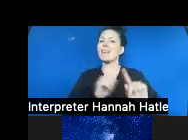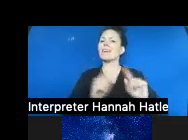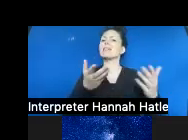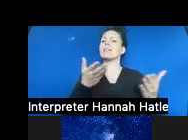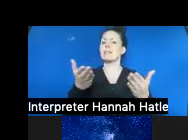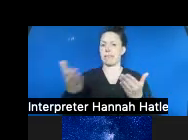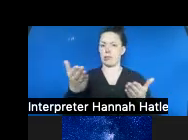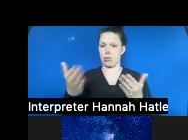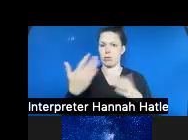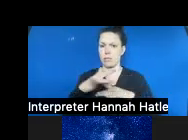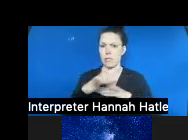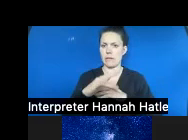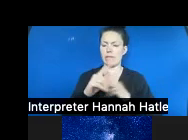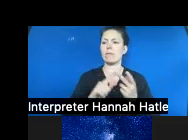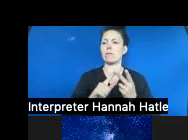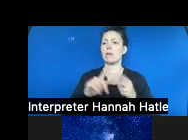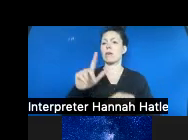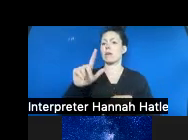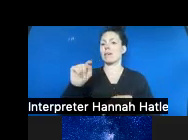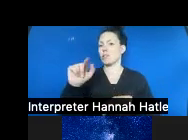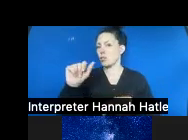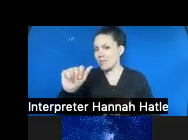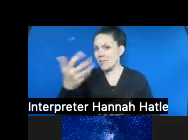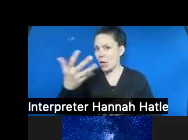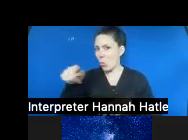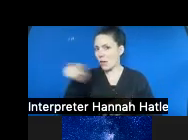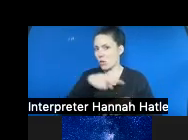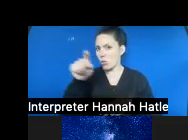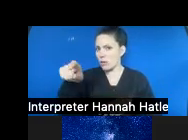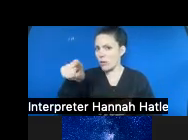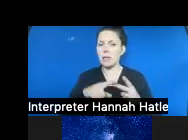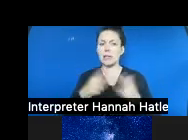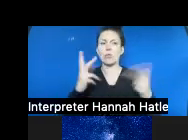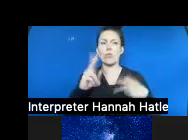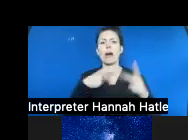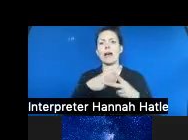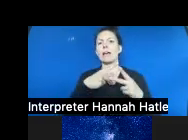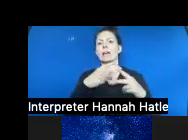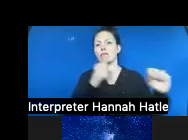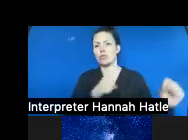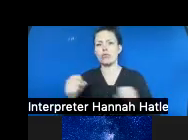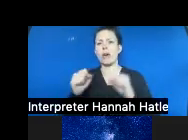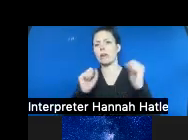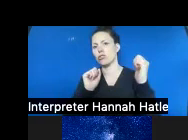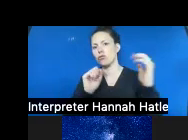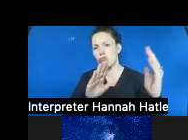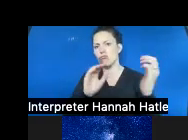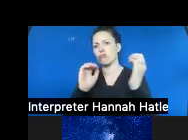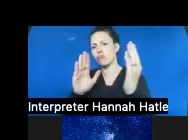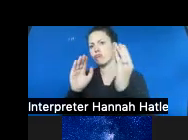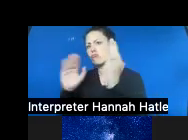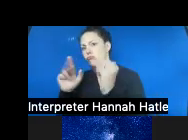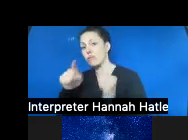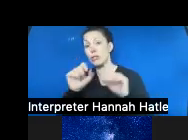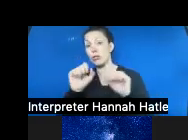in the field? What are your TA needs? And what kind of strategies are you doing to build those relationships on the street with